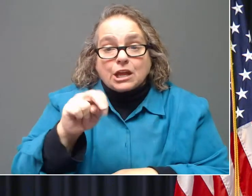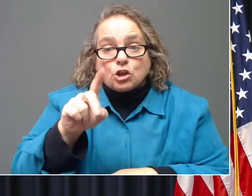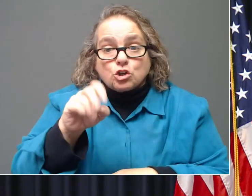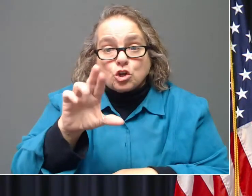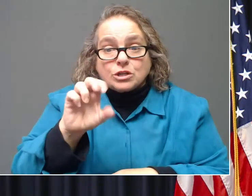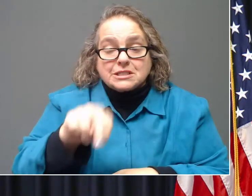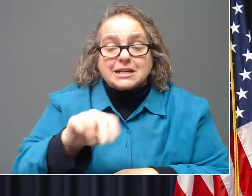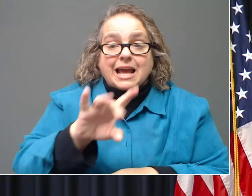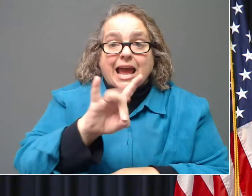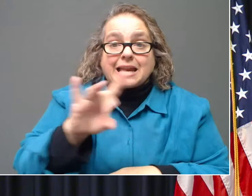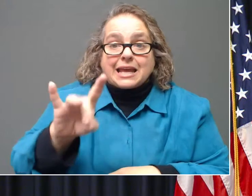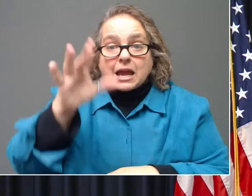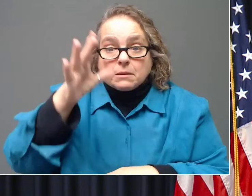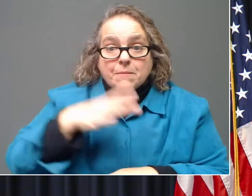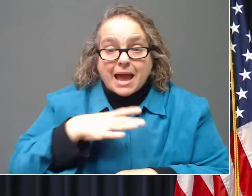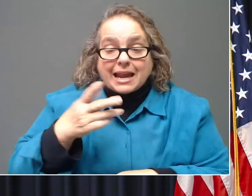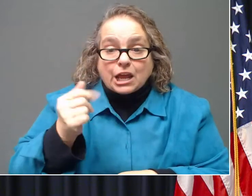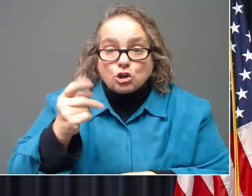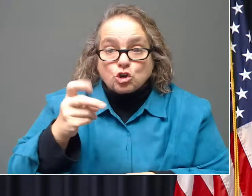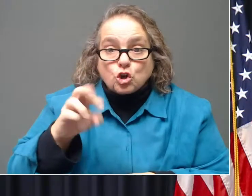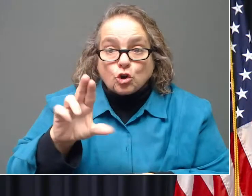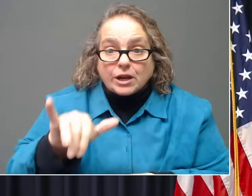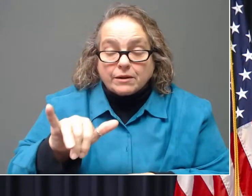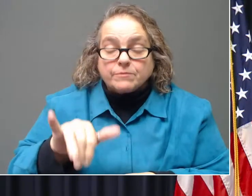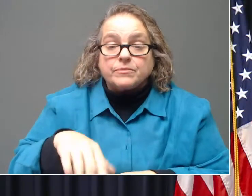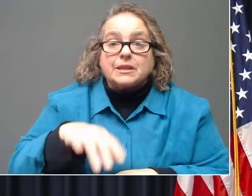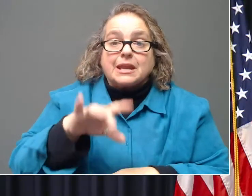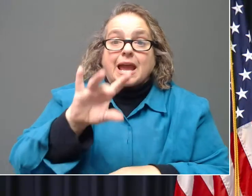from Henry, 83-year-old man from Jackson,